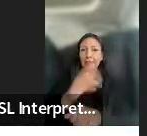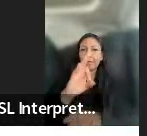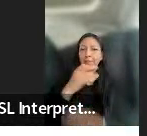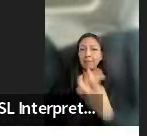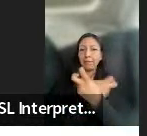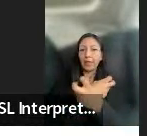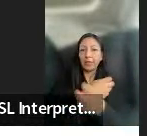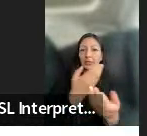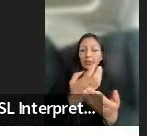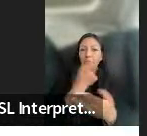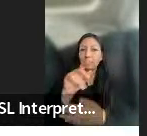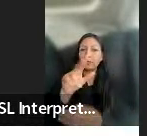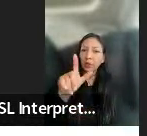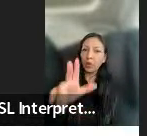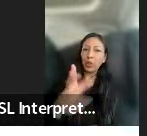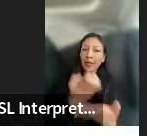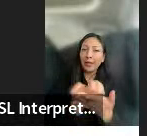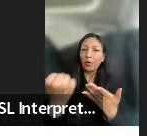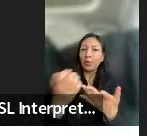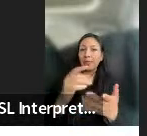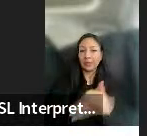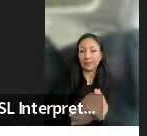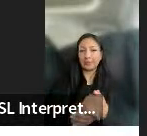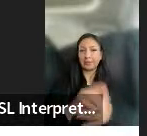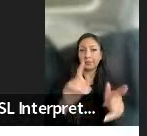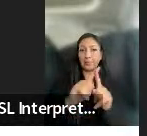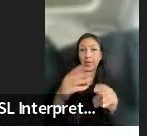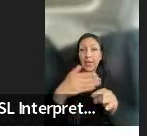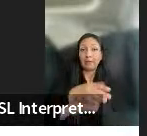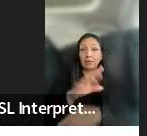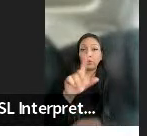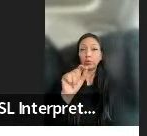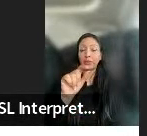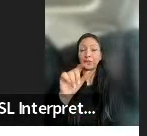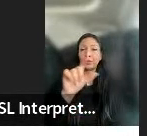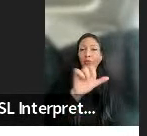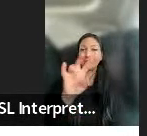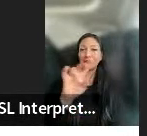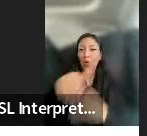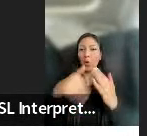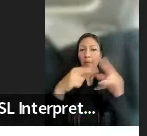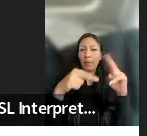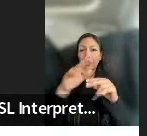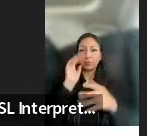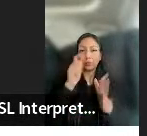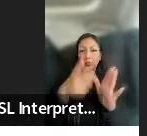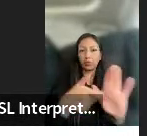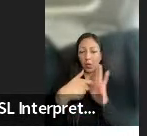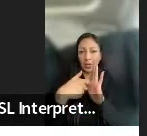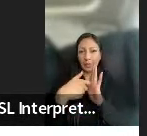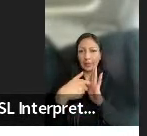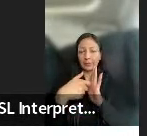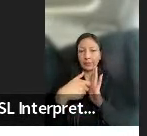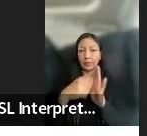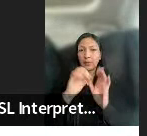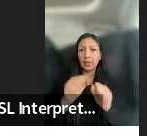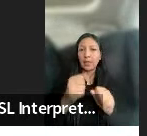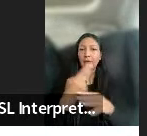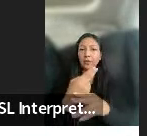forward. There's a phase-in, but after 2027, all new buildings in the city will be required to be